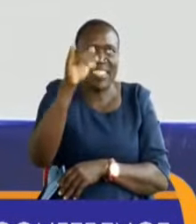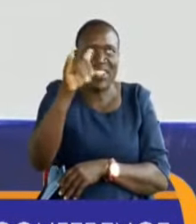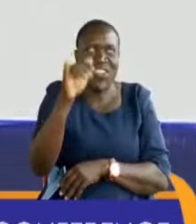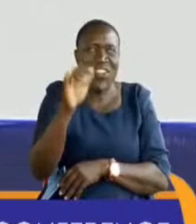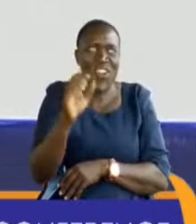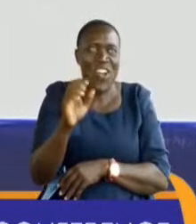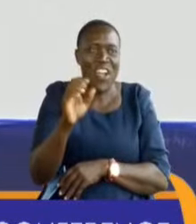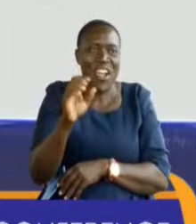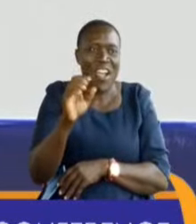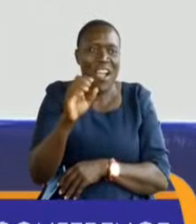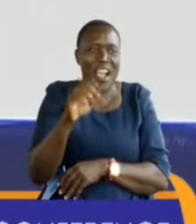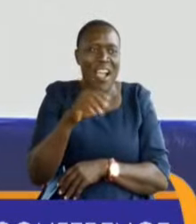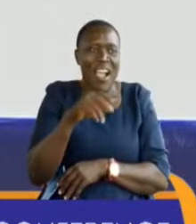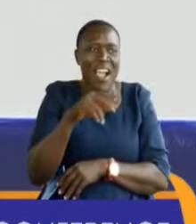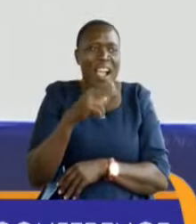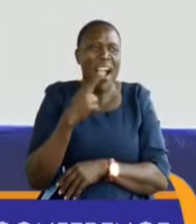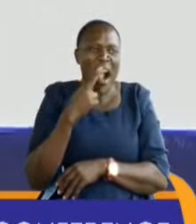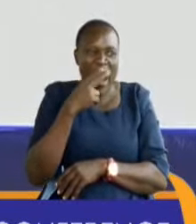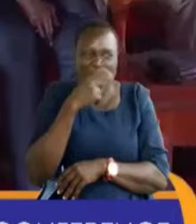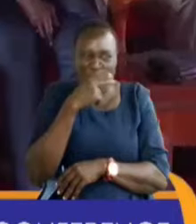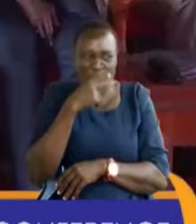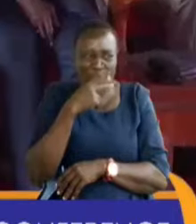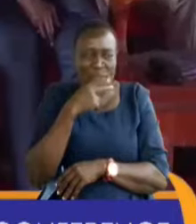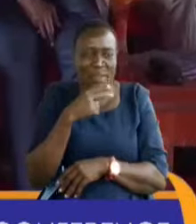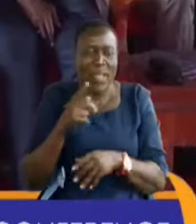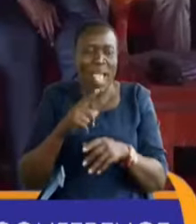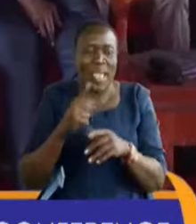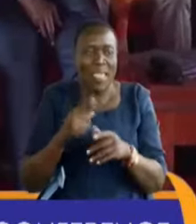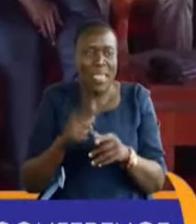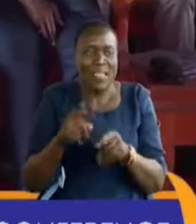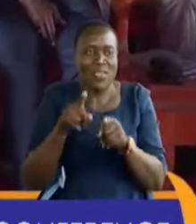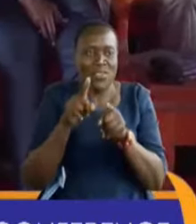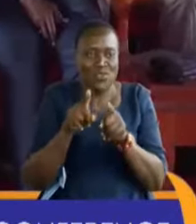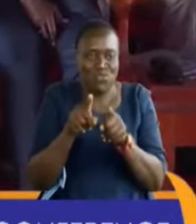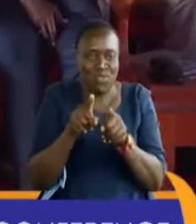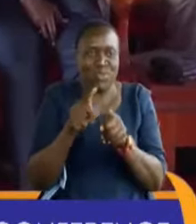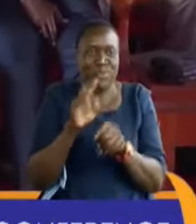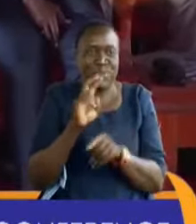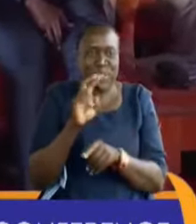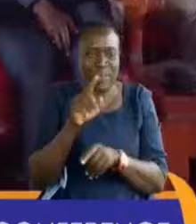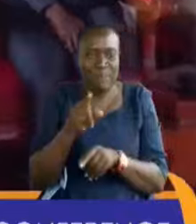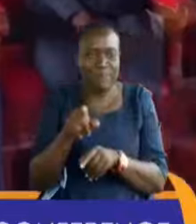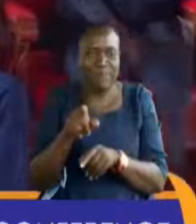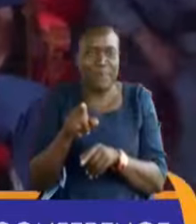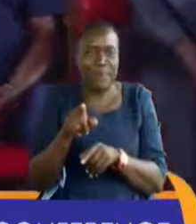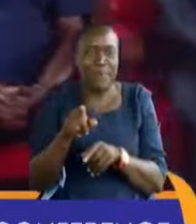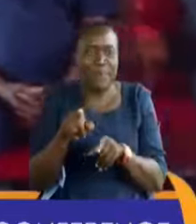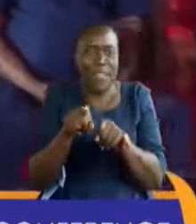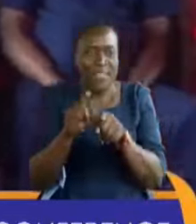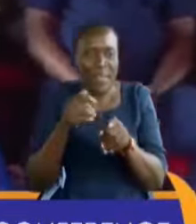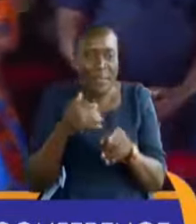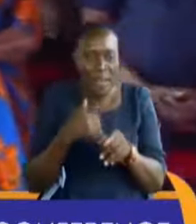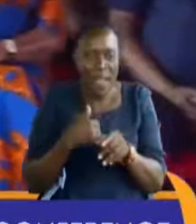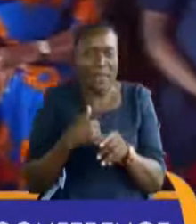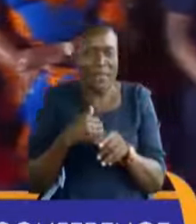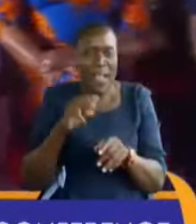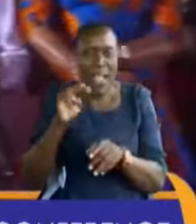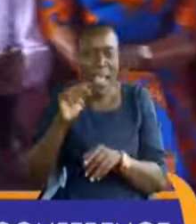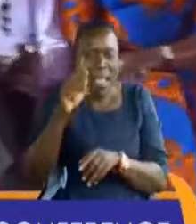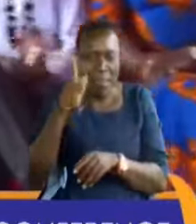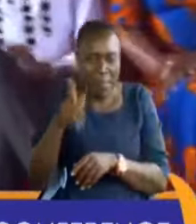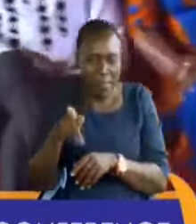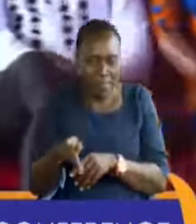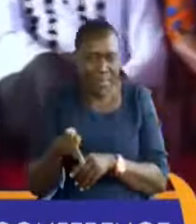The Honorable Grace Kiamba, the MP for Makwiny constituency. Very strong lady,